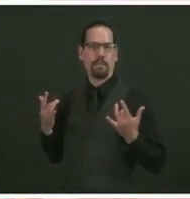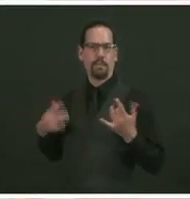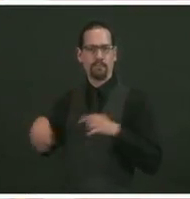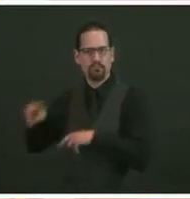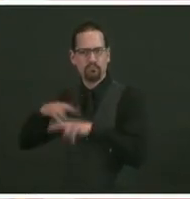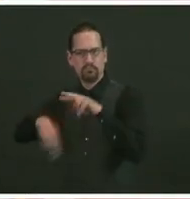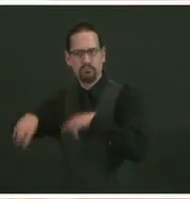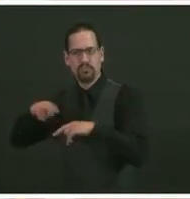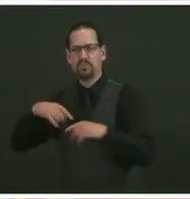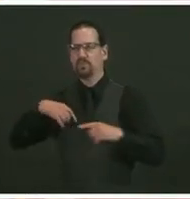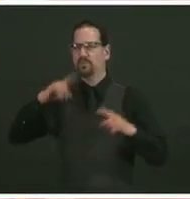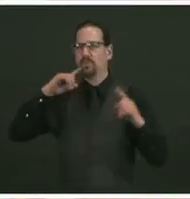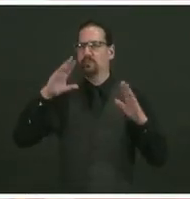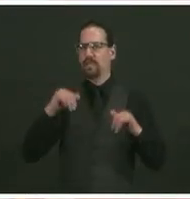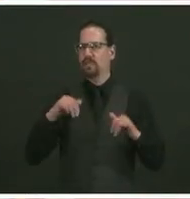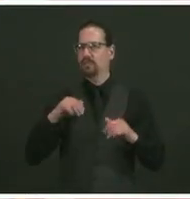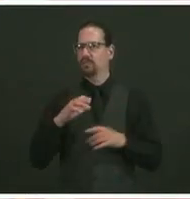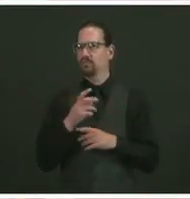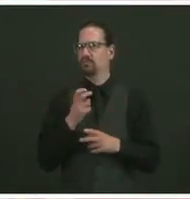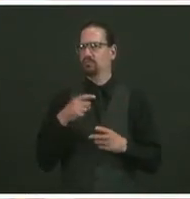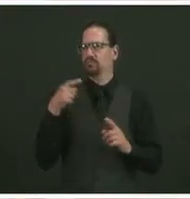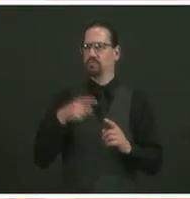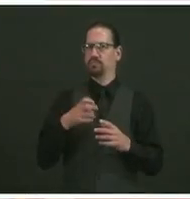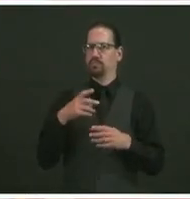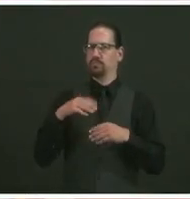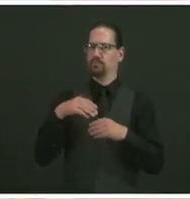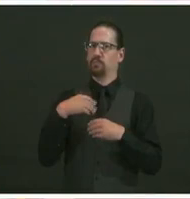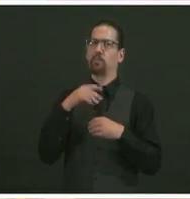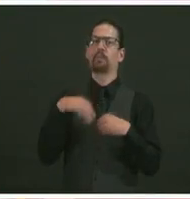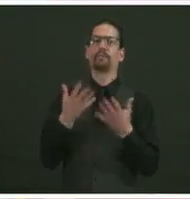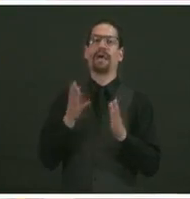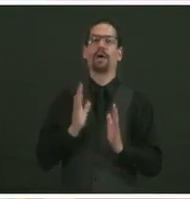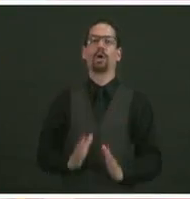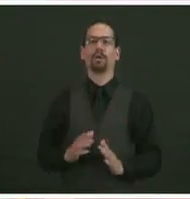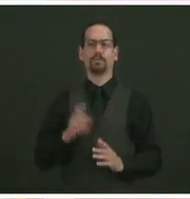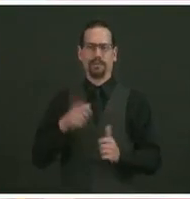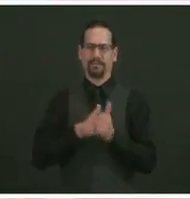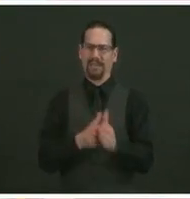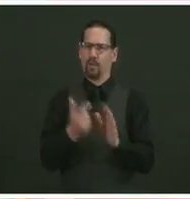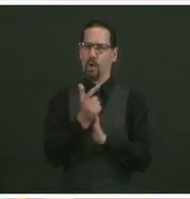laboratory to follow federal and state law when it comes to protected health information. The other